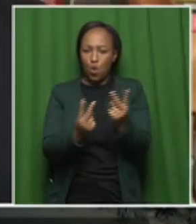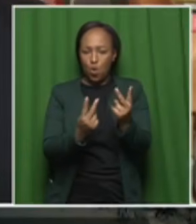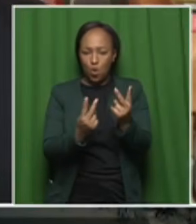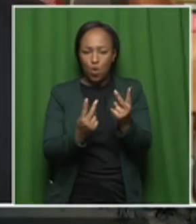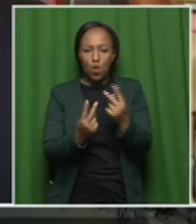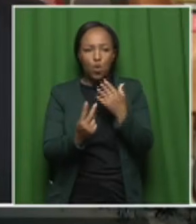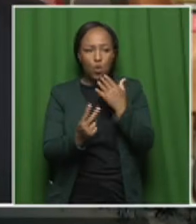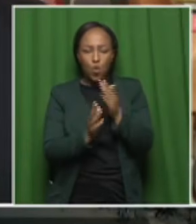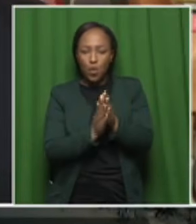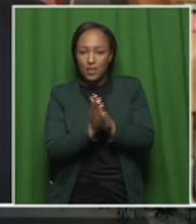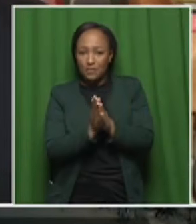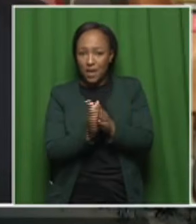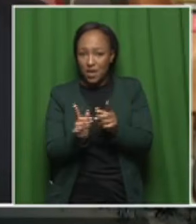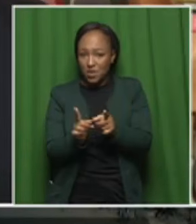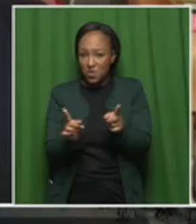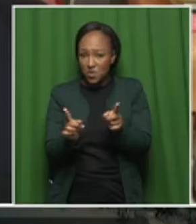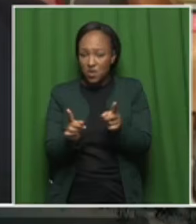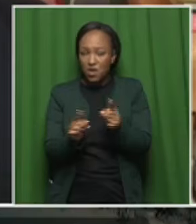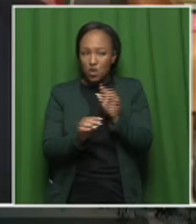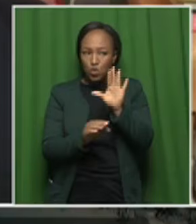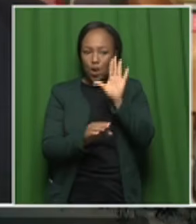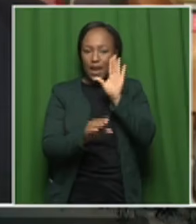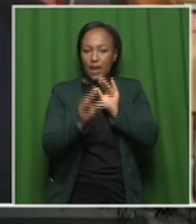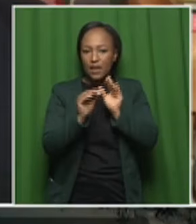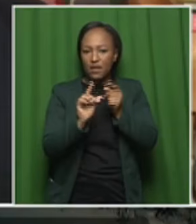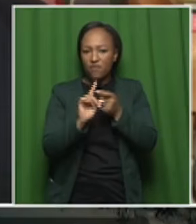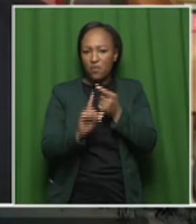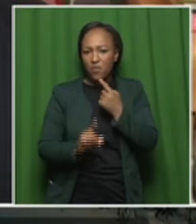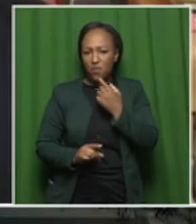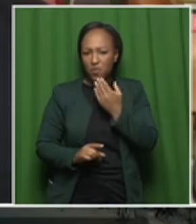inspiring you at this point? Who are you also learning from as an artist?